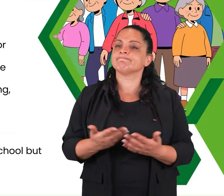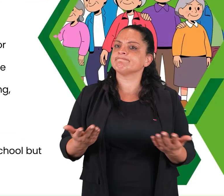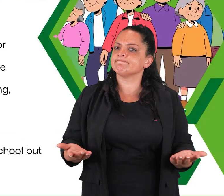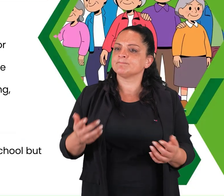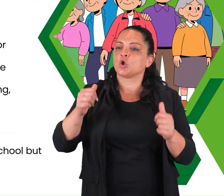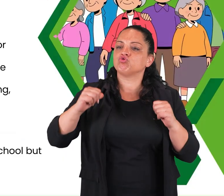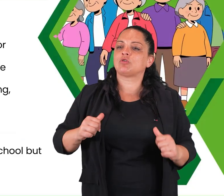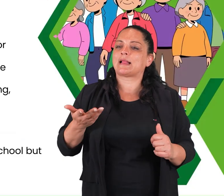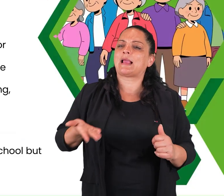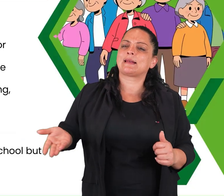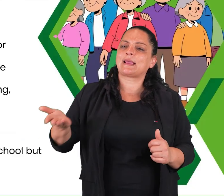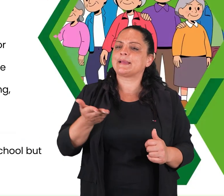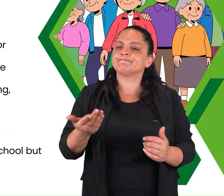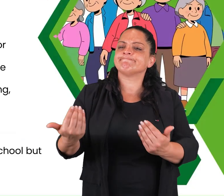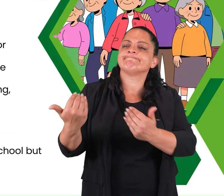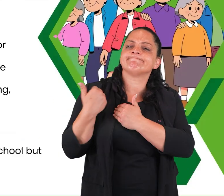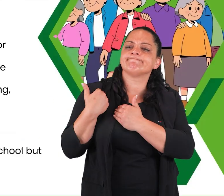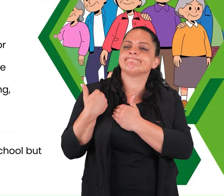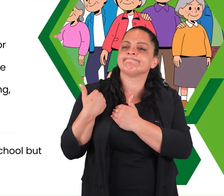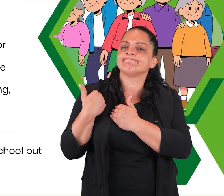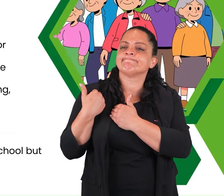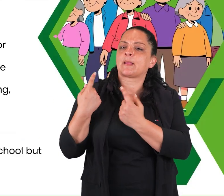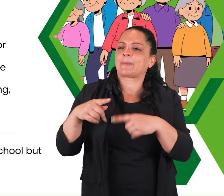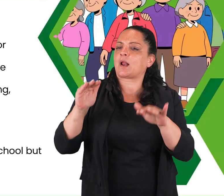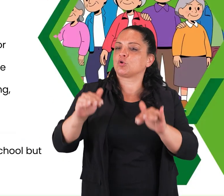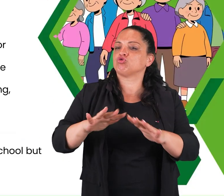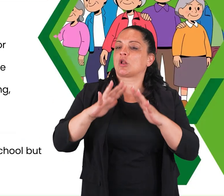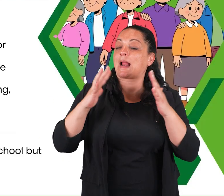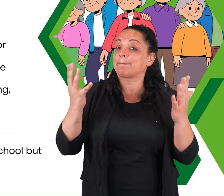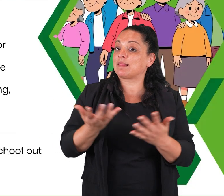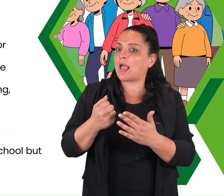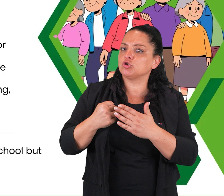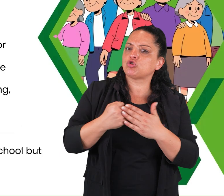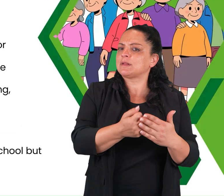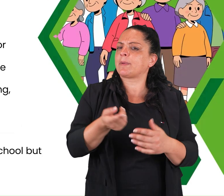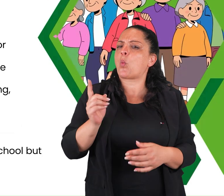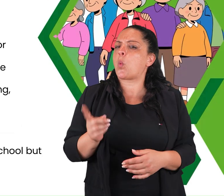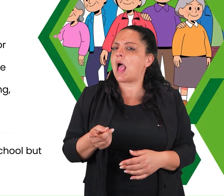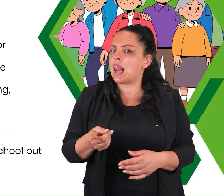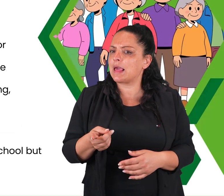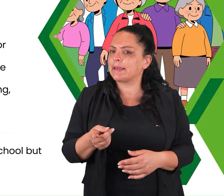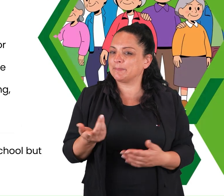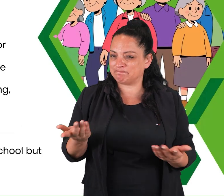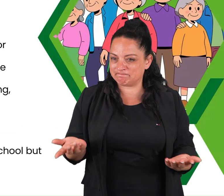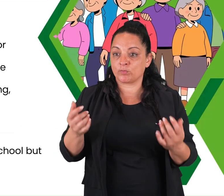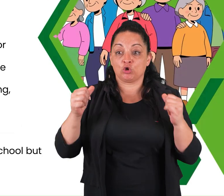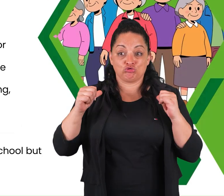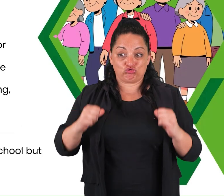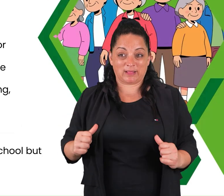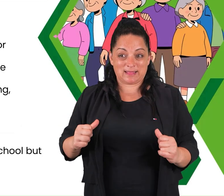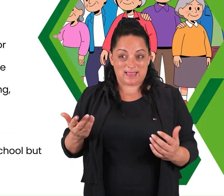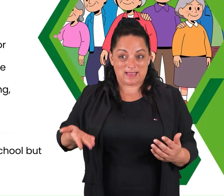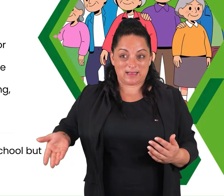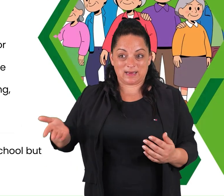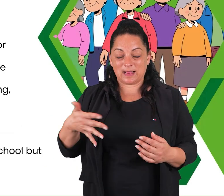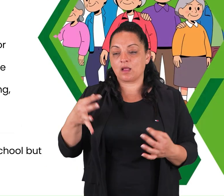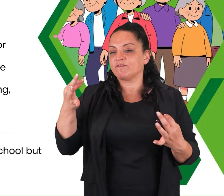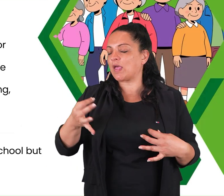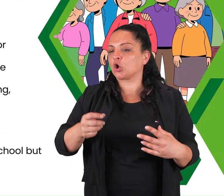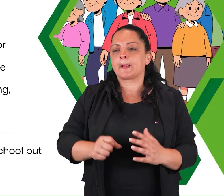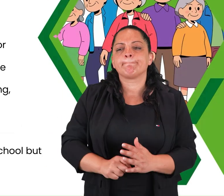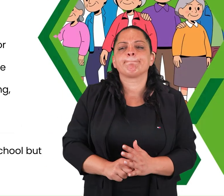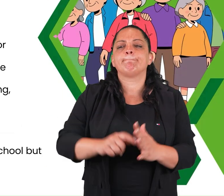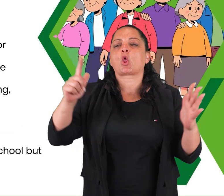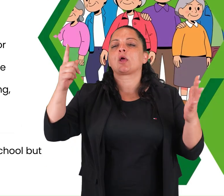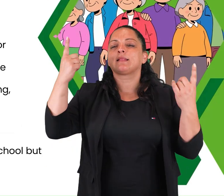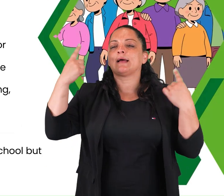So now what role the citizens play on this environmental protection and sustainability? Citizens